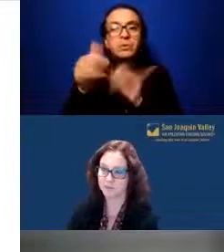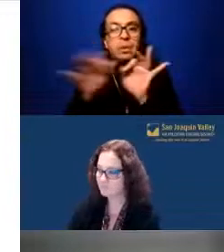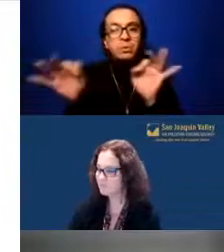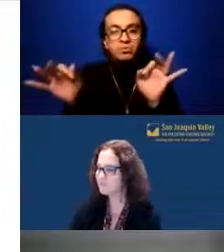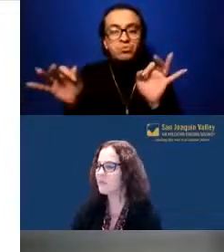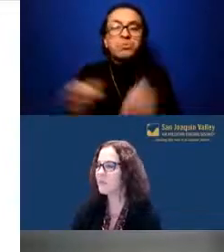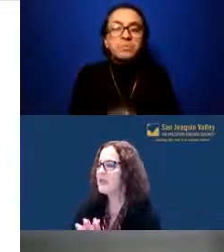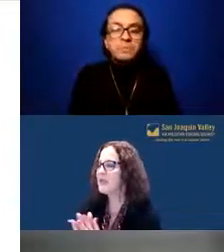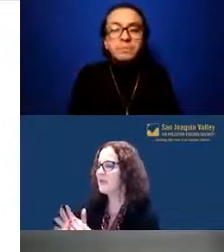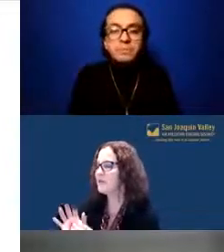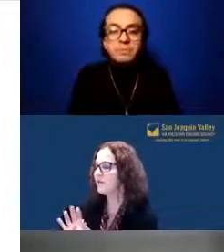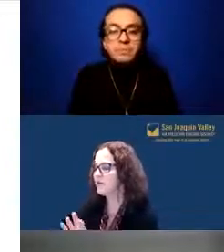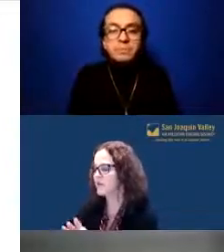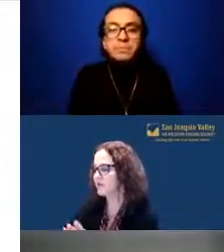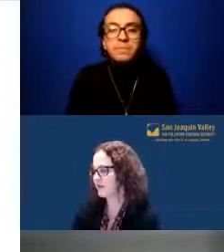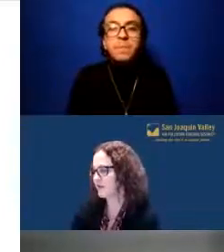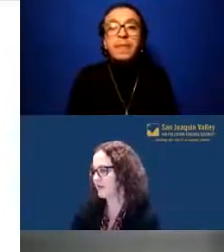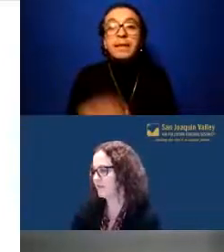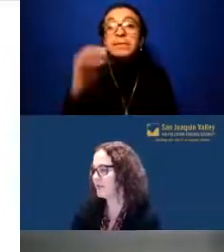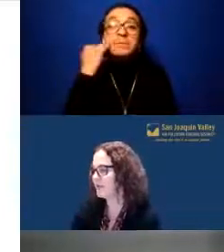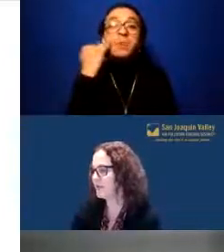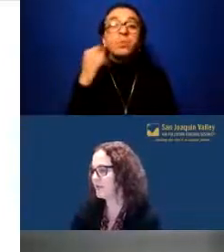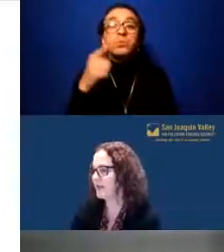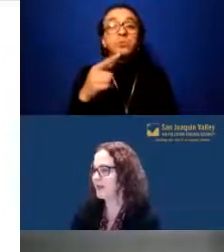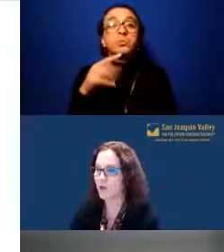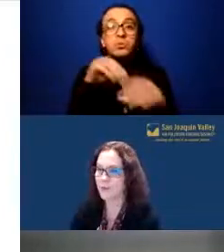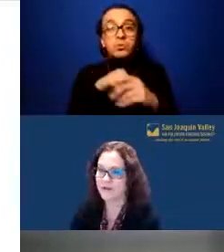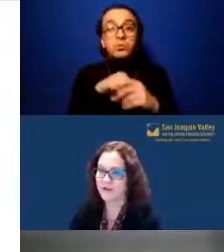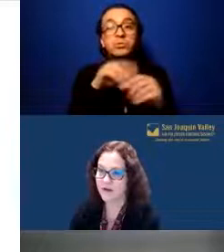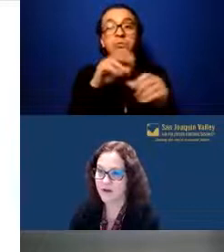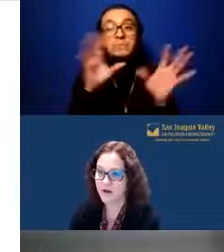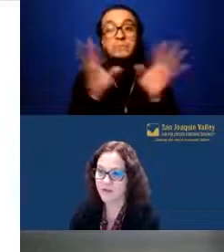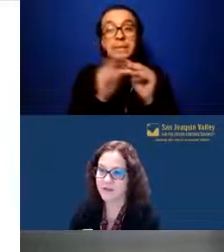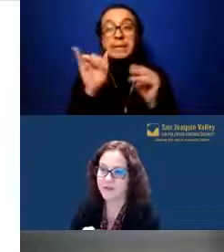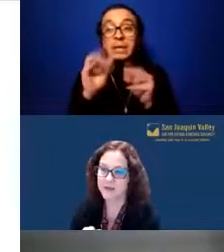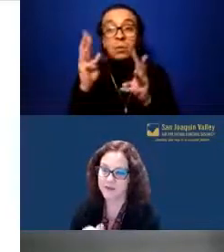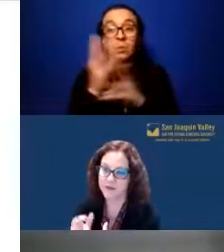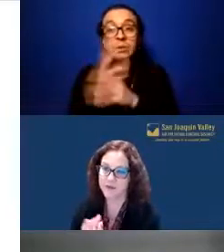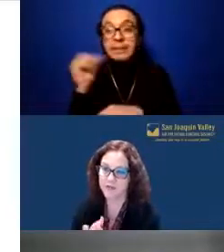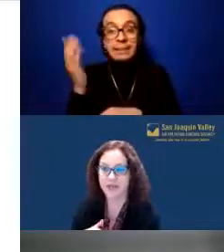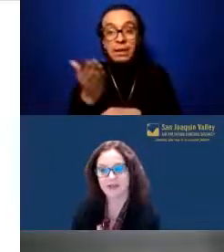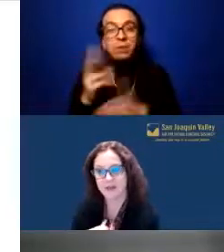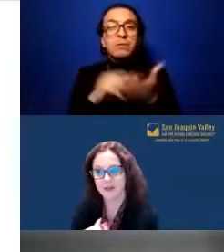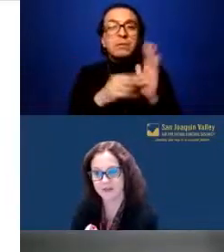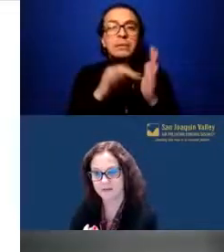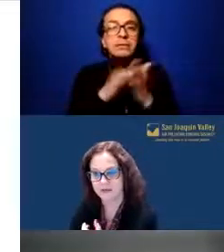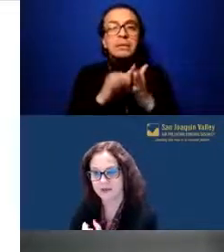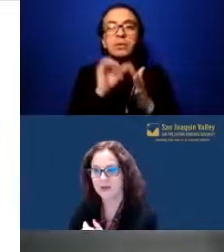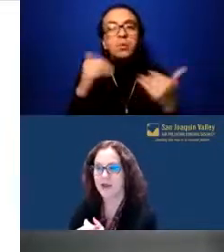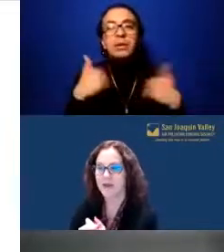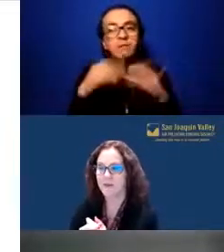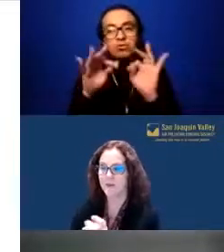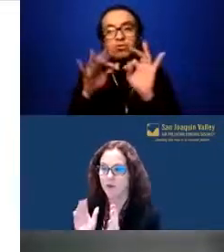globe. If you find yourself in a meeting and that globe is not on, that is because interpretation has not been